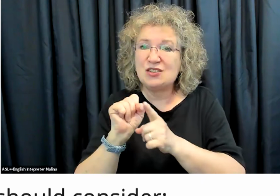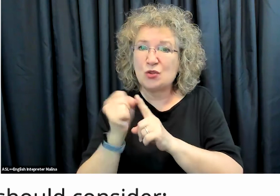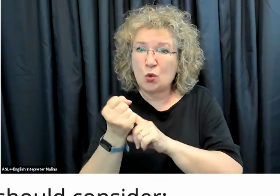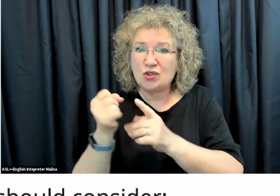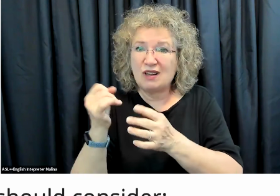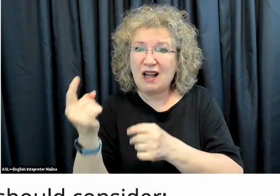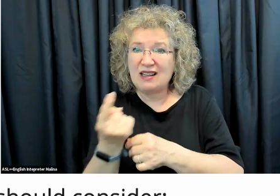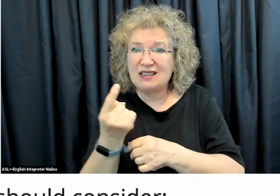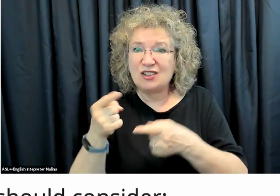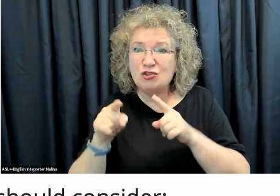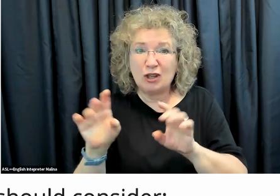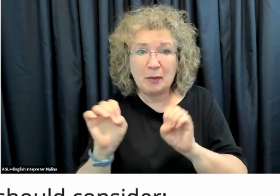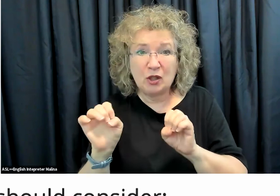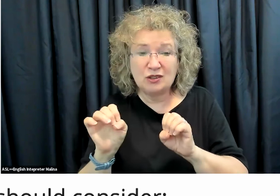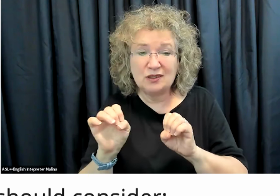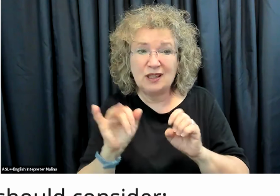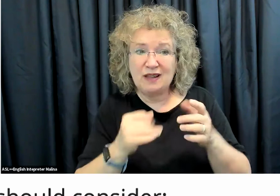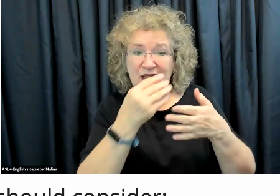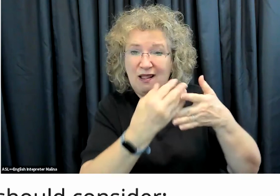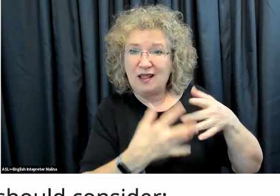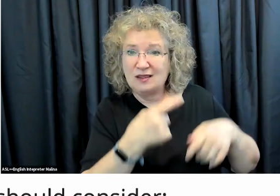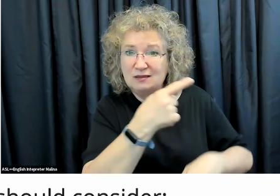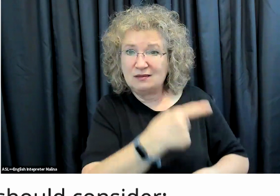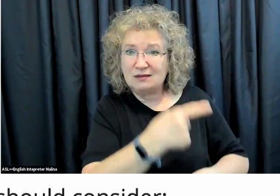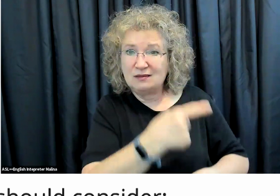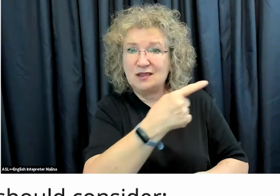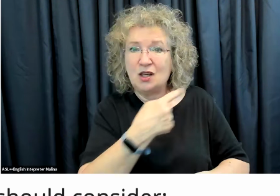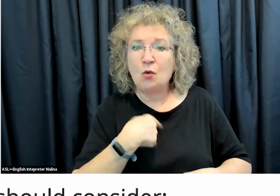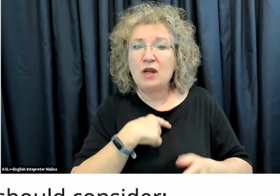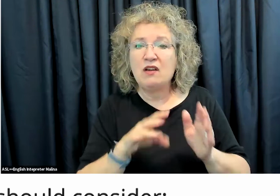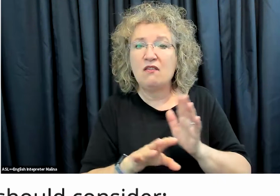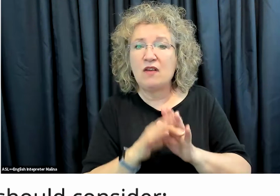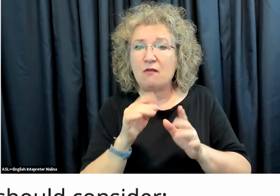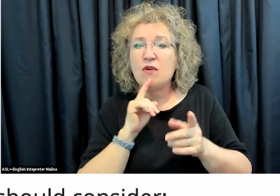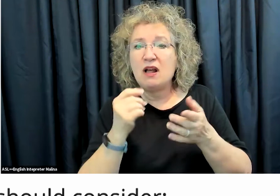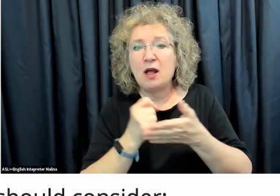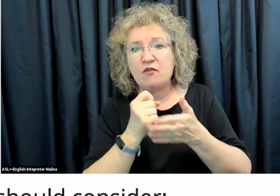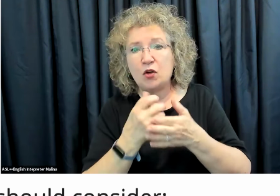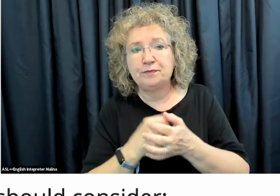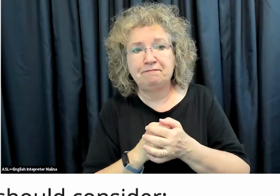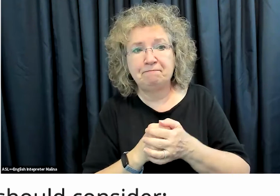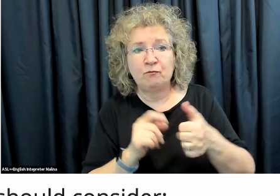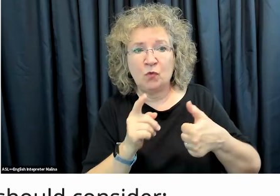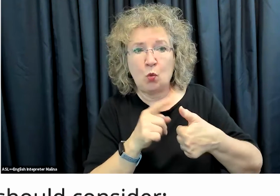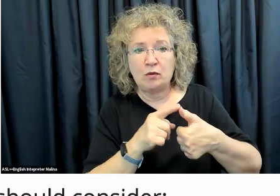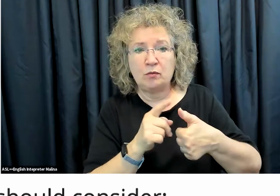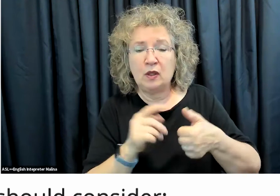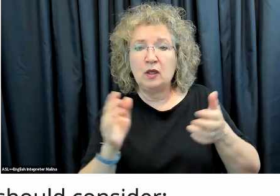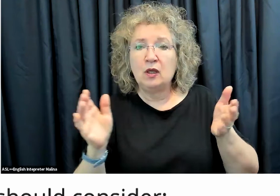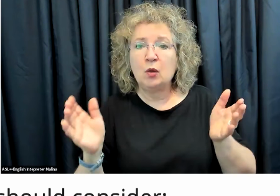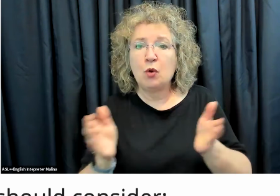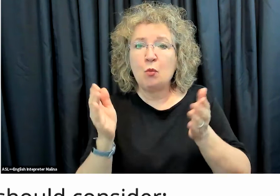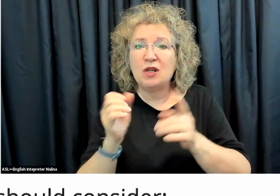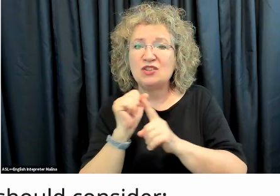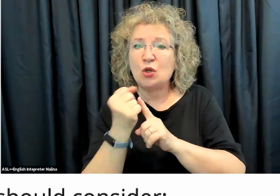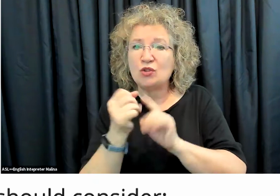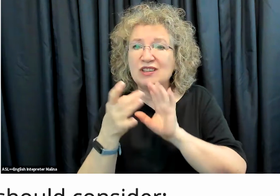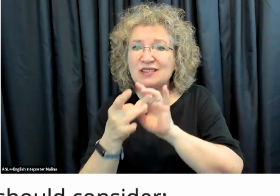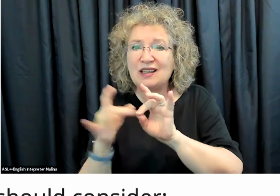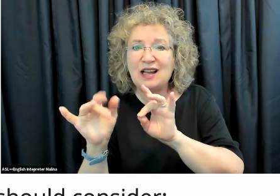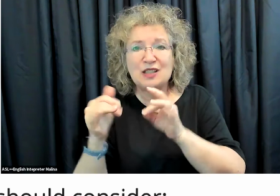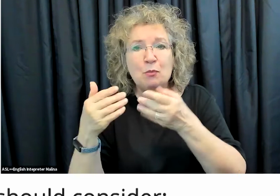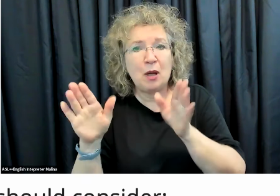found to be helpful in community connection. So one, promoting social connection as a public health message.